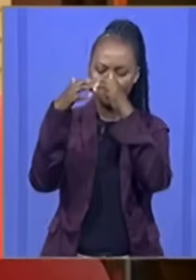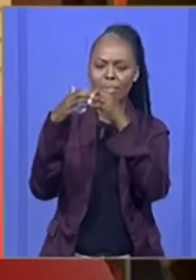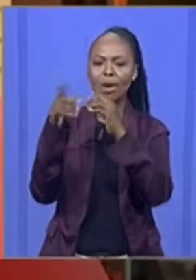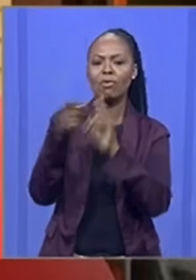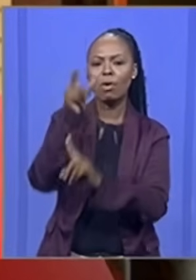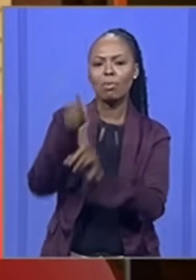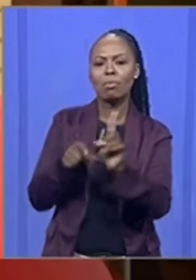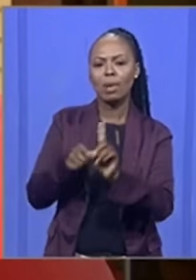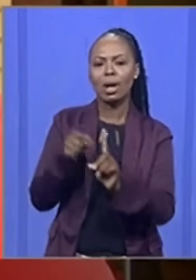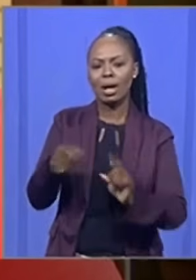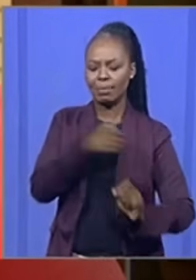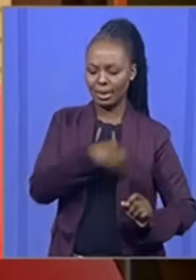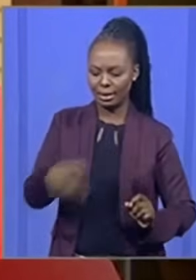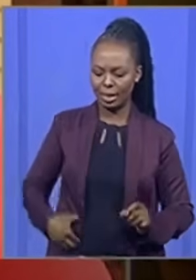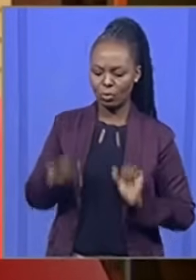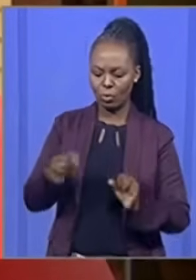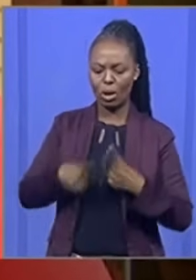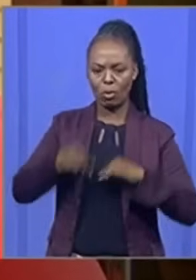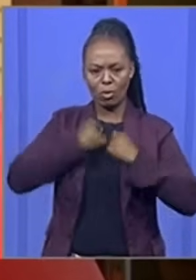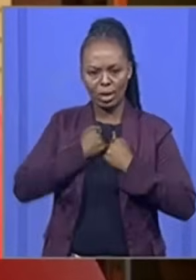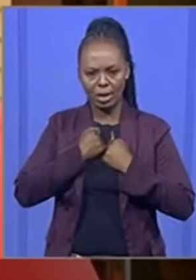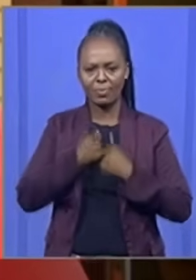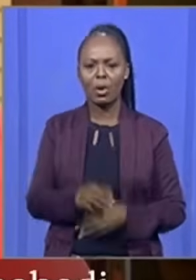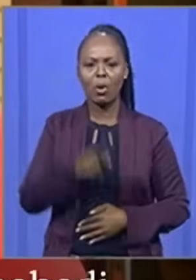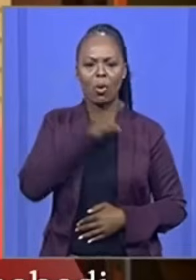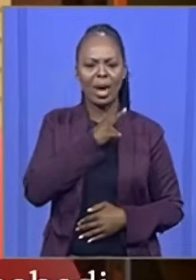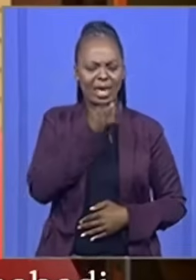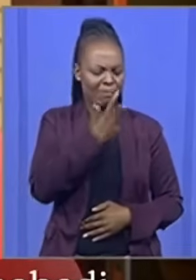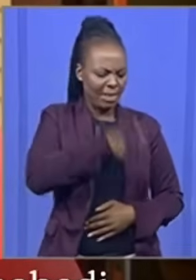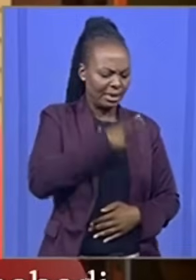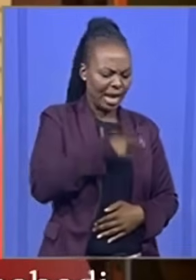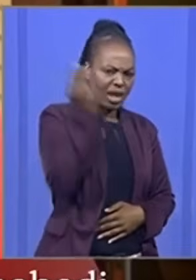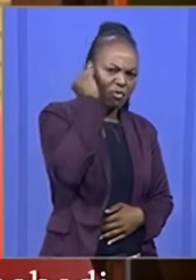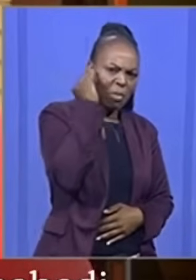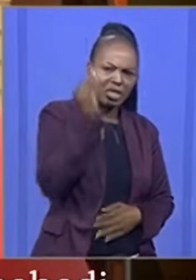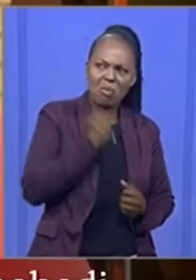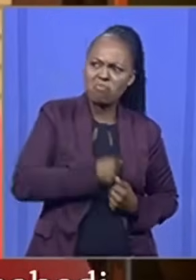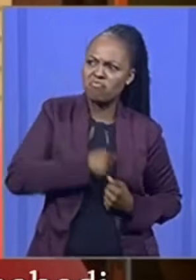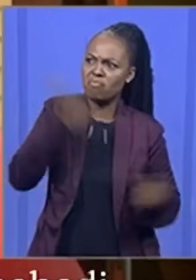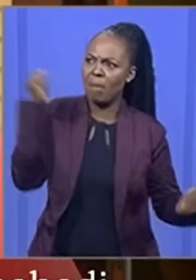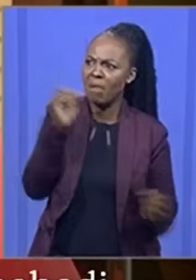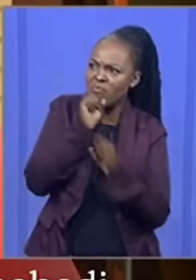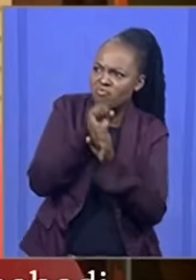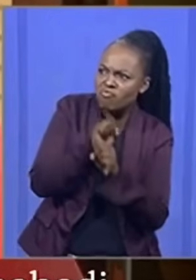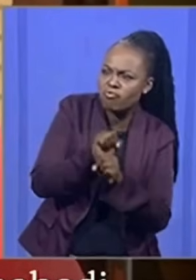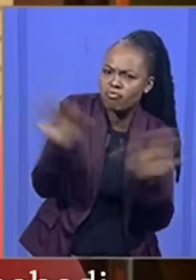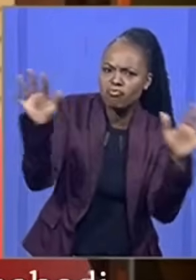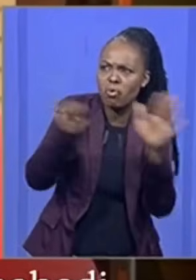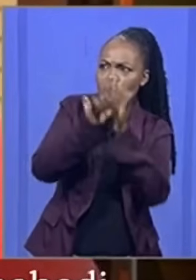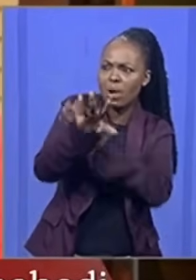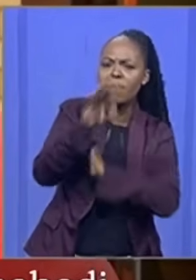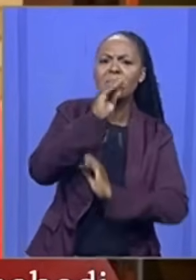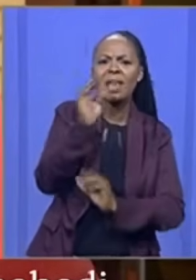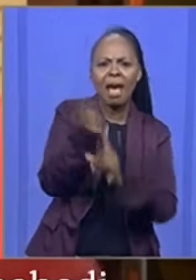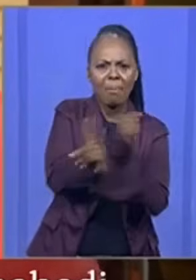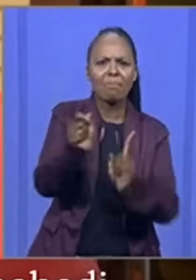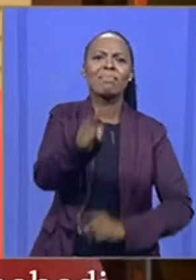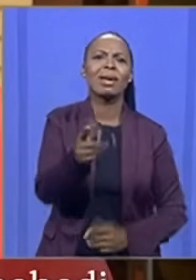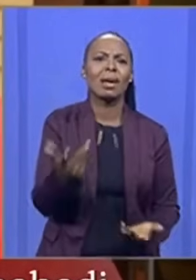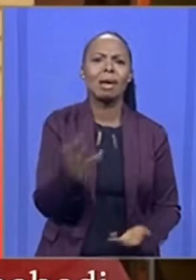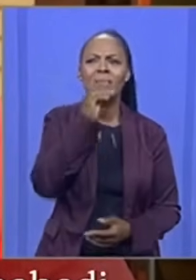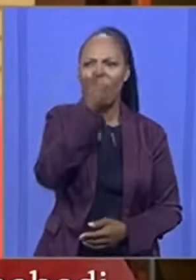President Cyril Ramaphosa to say the sharing of people's personal information, which is also part of cyberbullying, and all